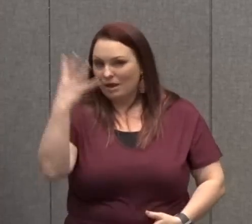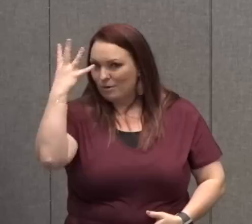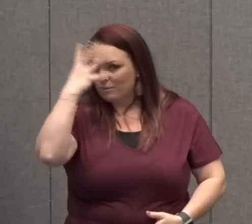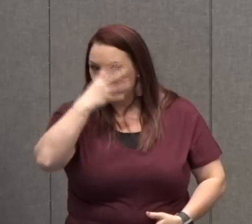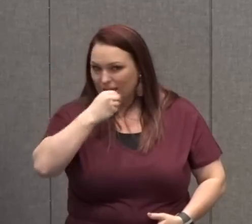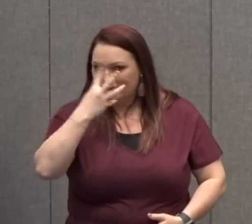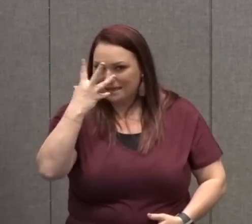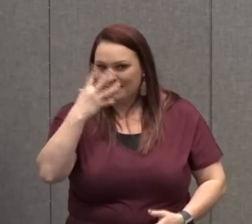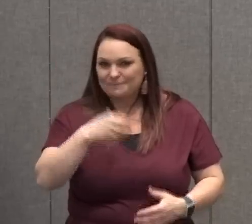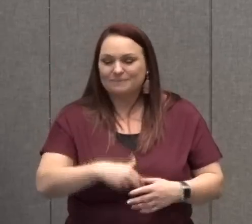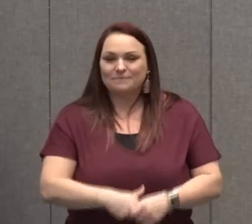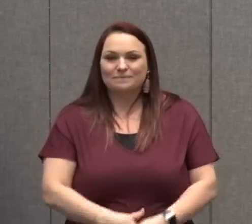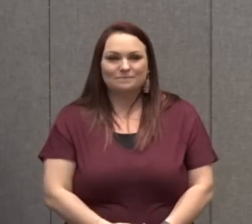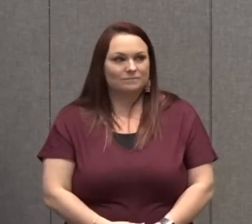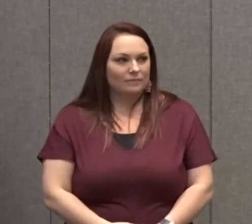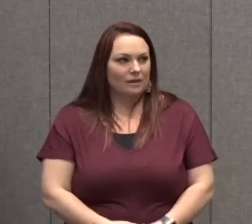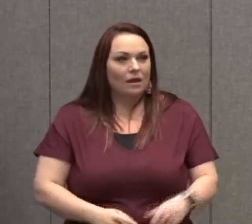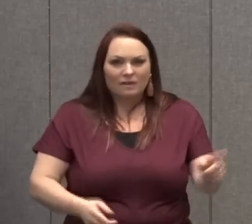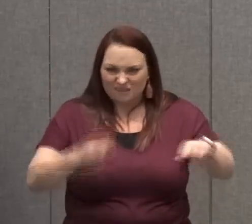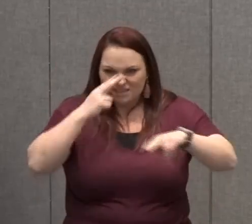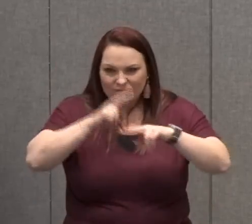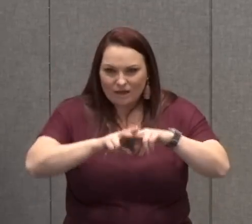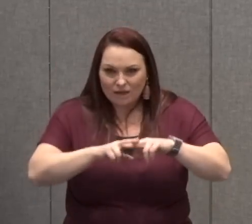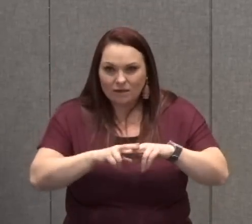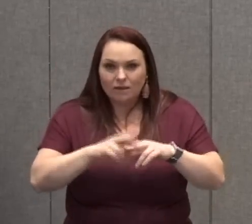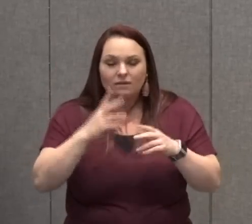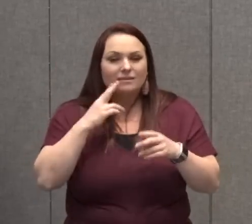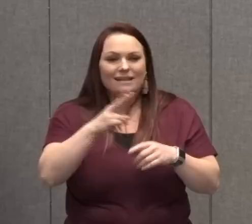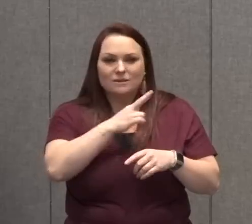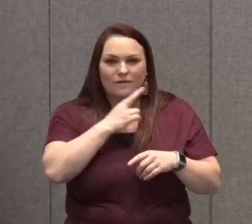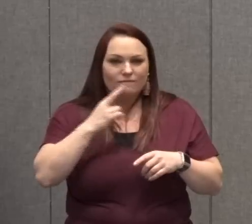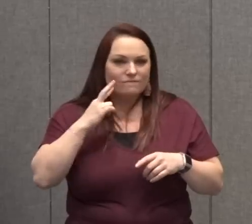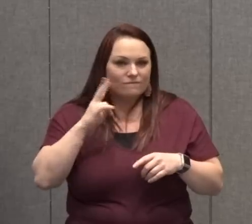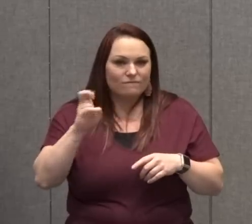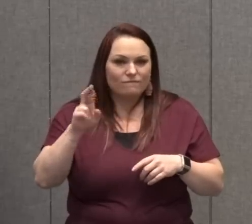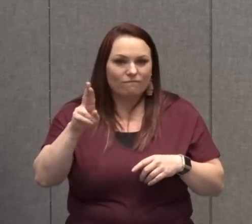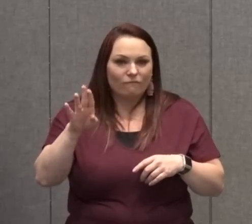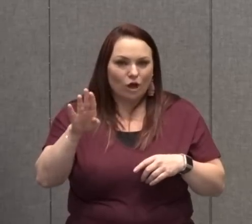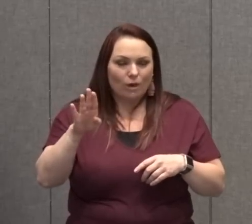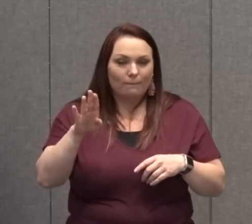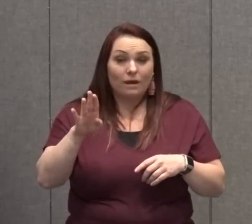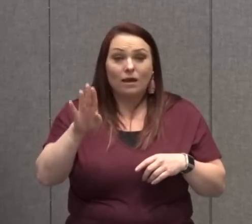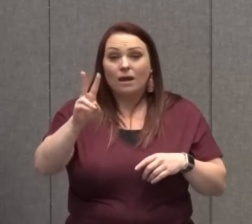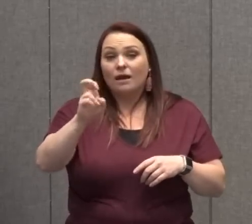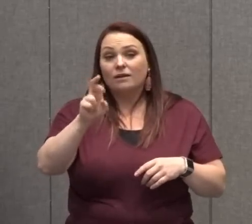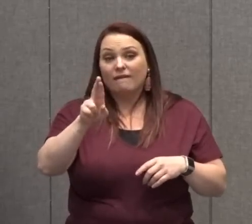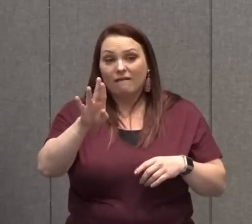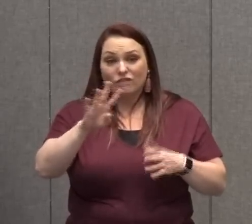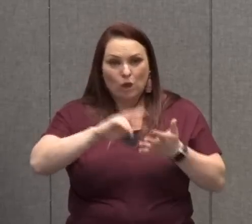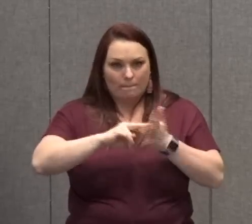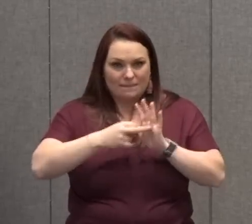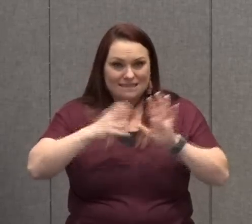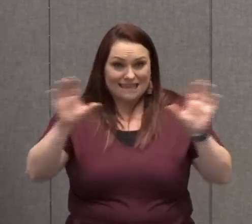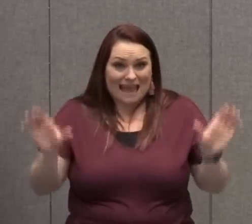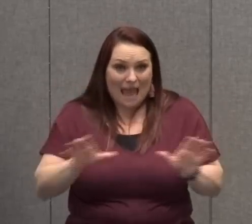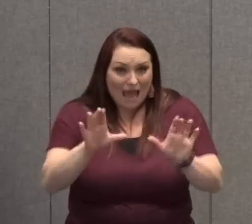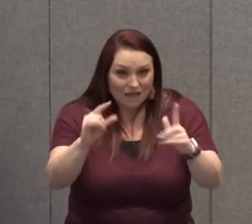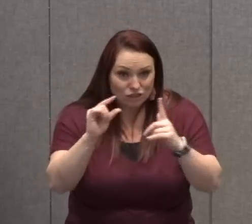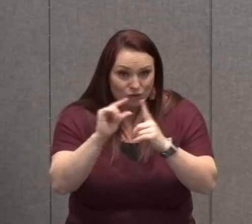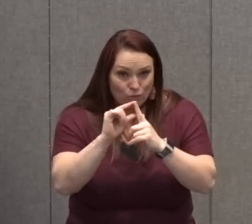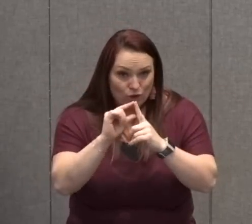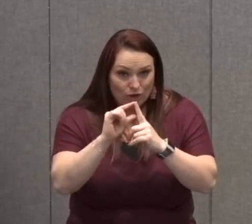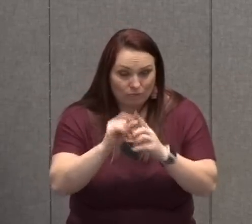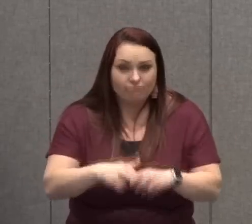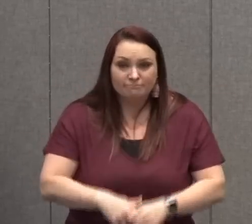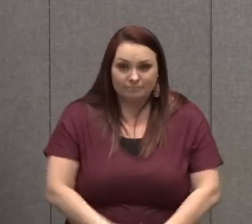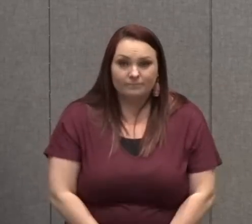how about this is super fun I'm so happy some verbs let's see verb is an action word what